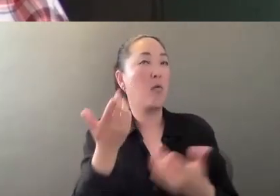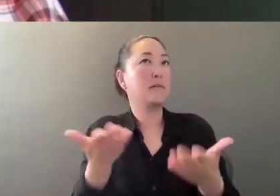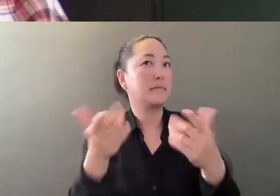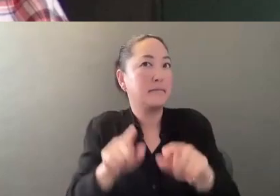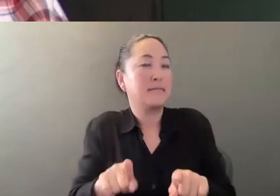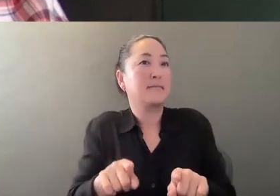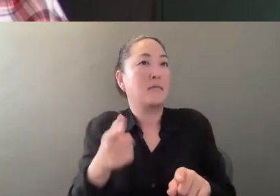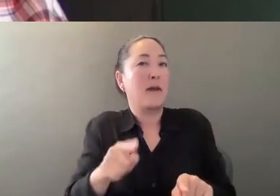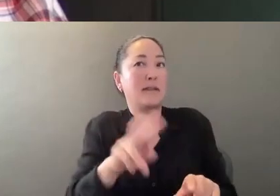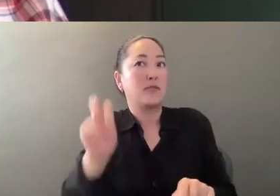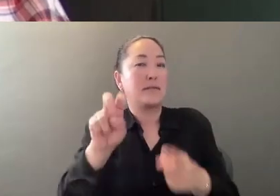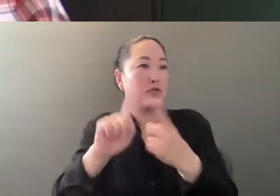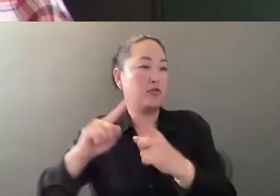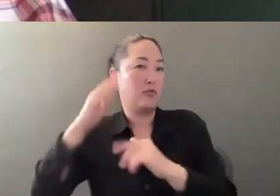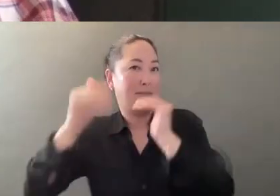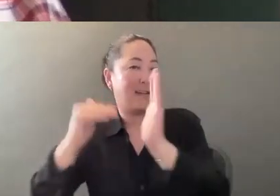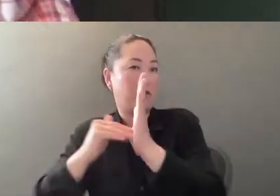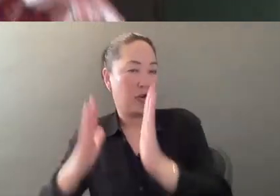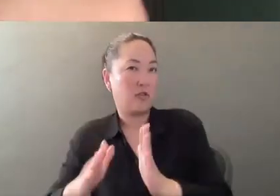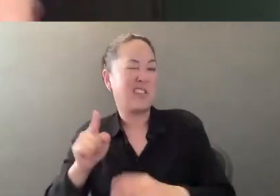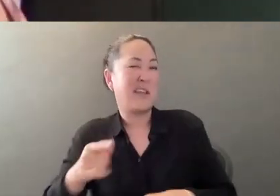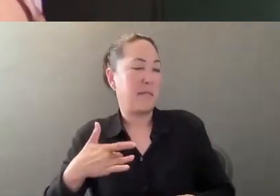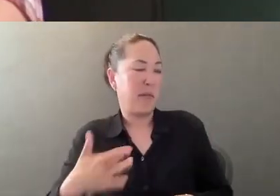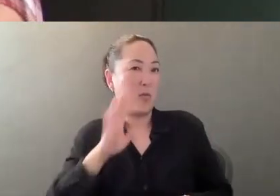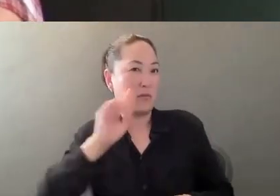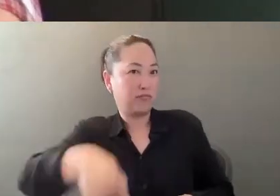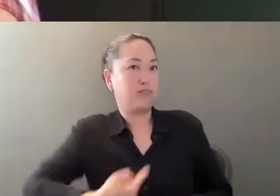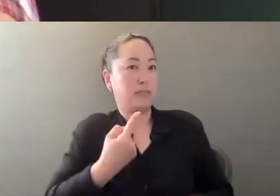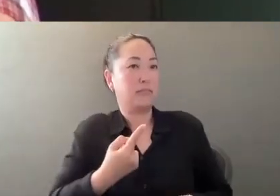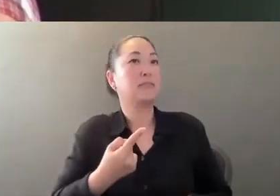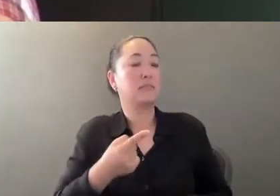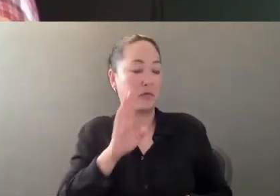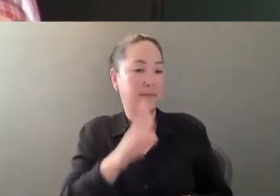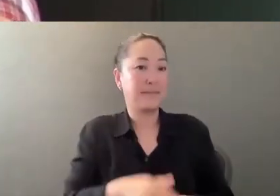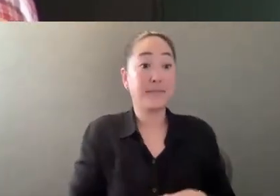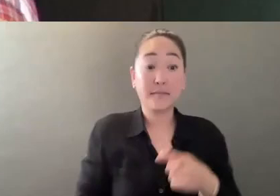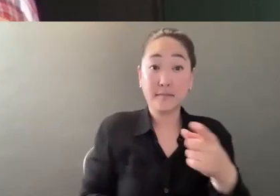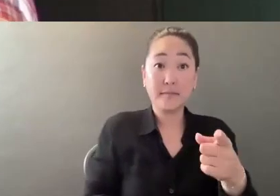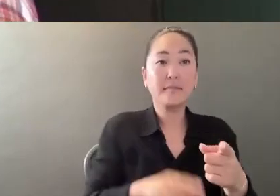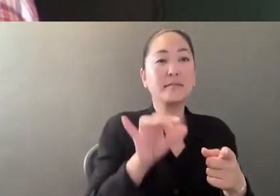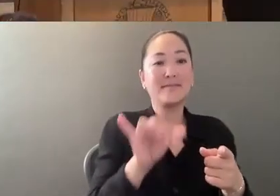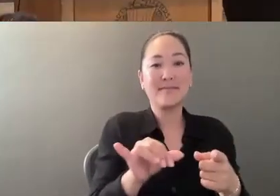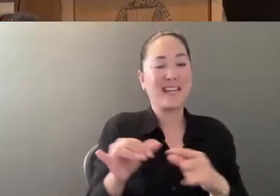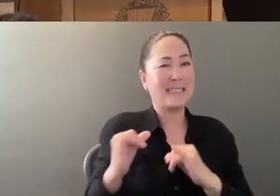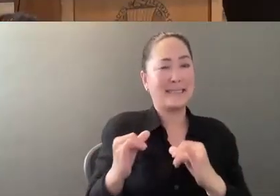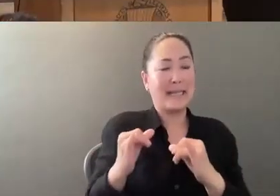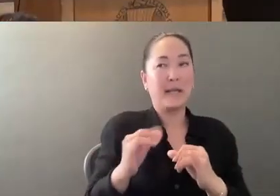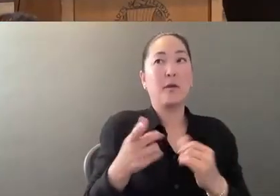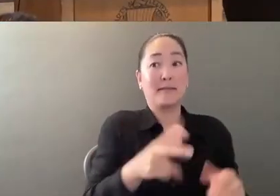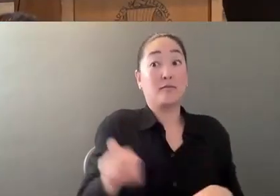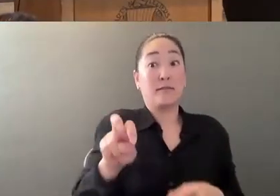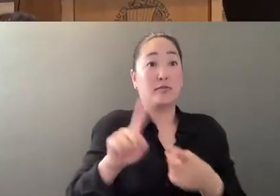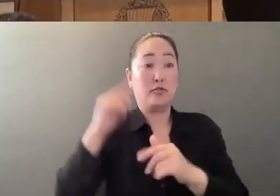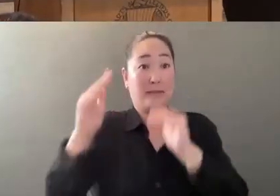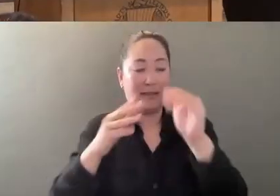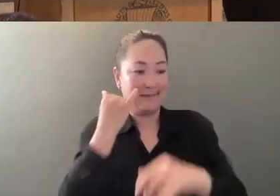annual colonoscopy. Yeah, we're pretty similar. I mean, essentially, once you transition to the adult services, on average, if